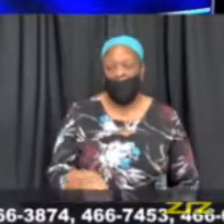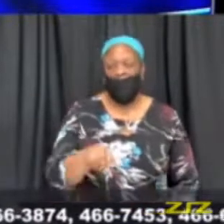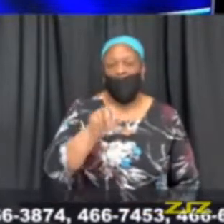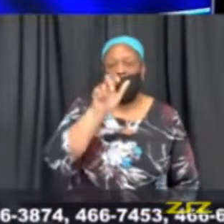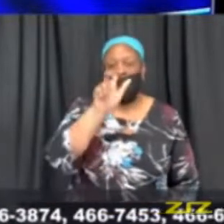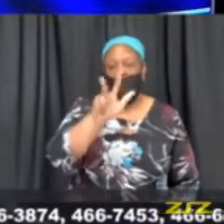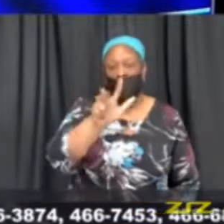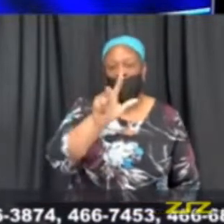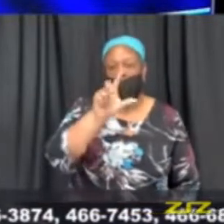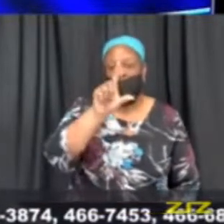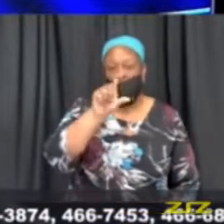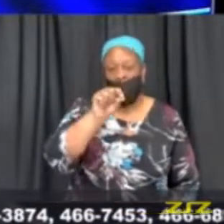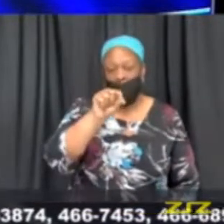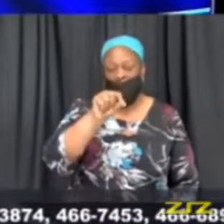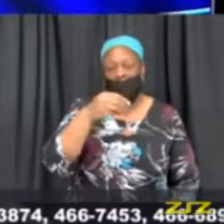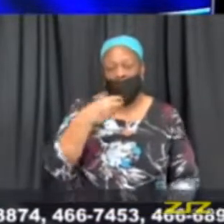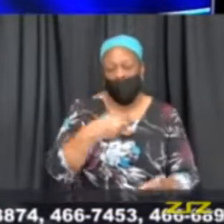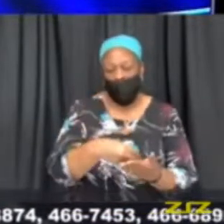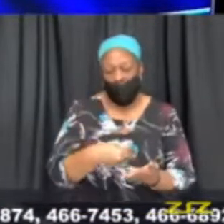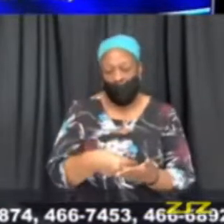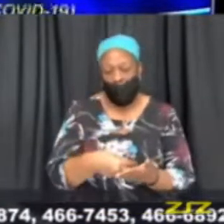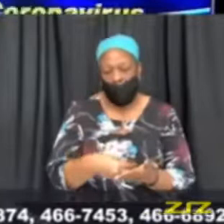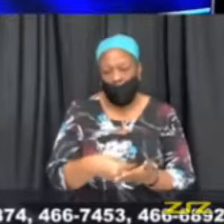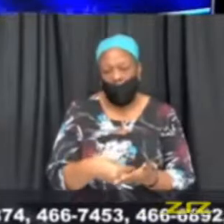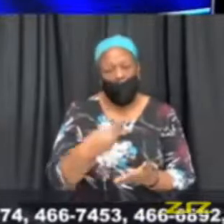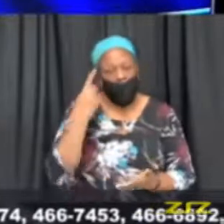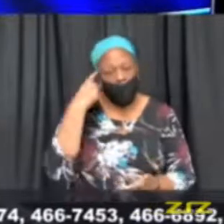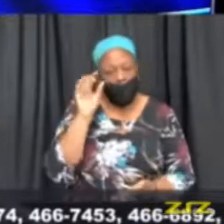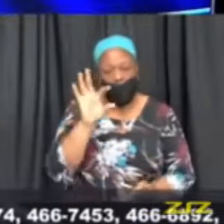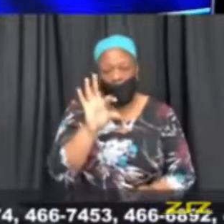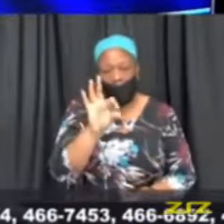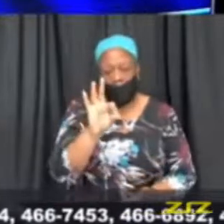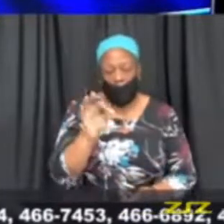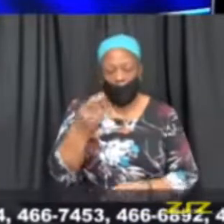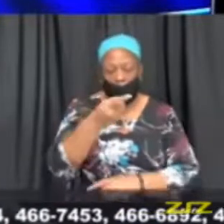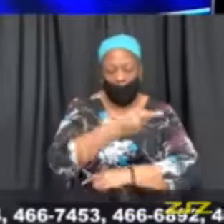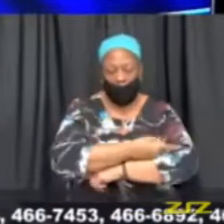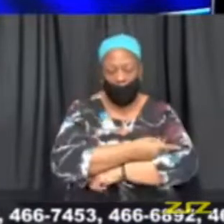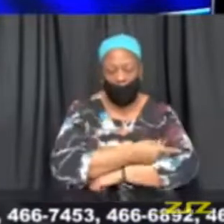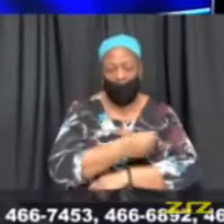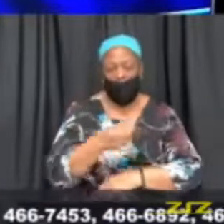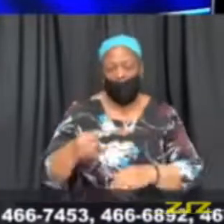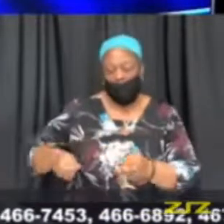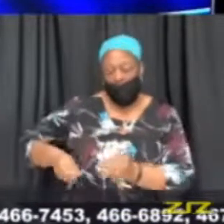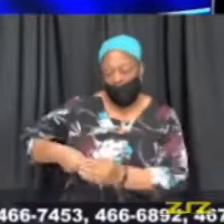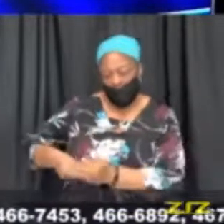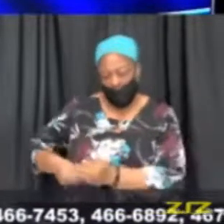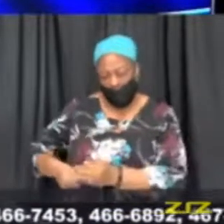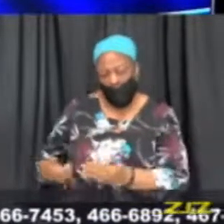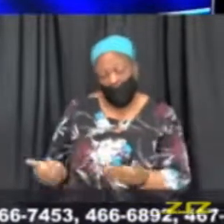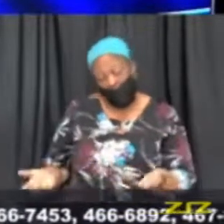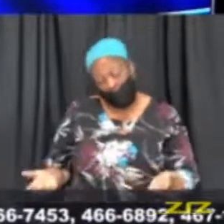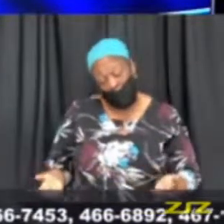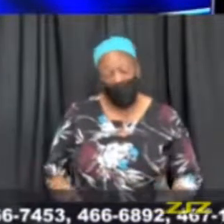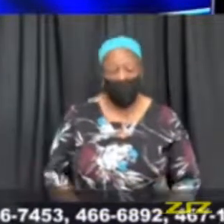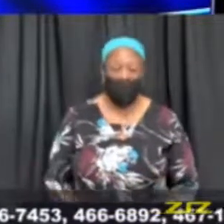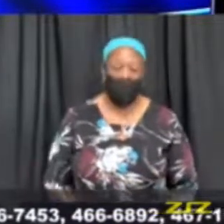$320 for the 9 days of quarantine. Please be guided.